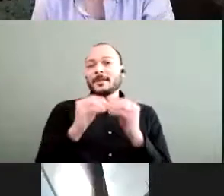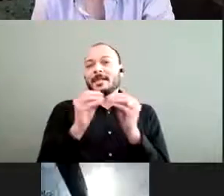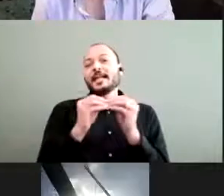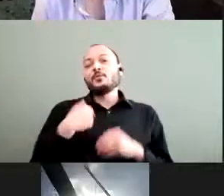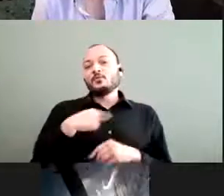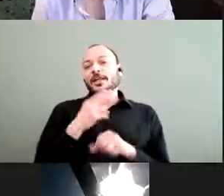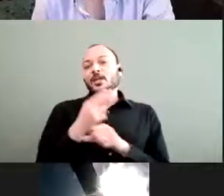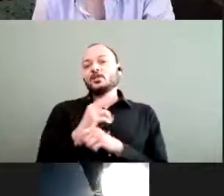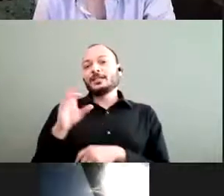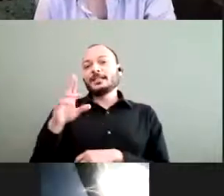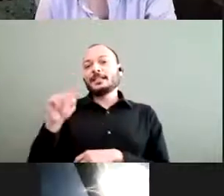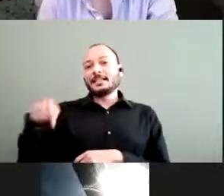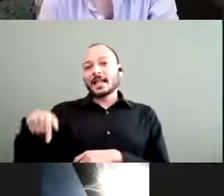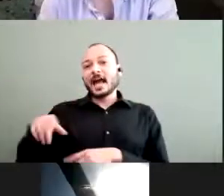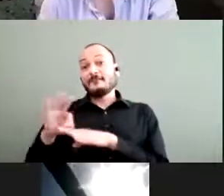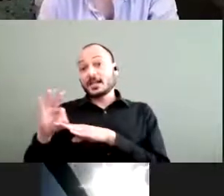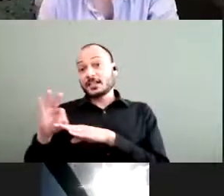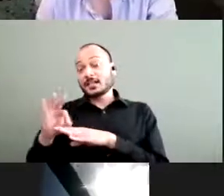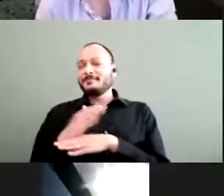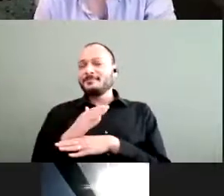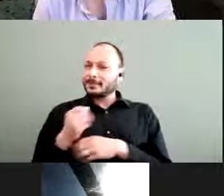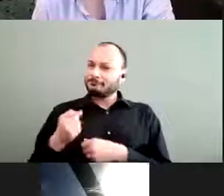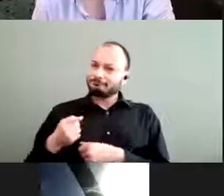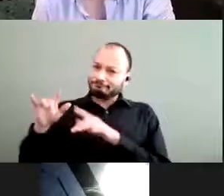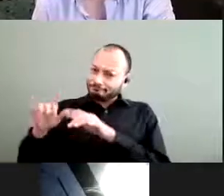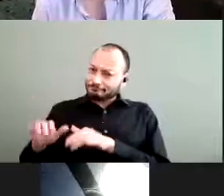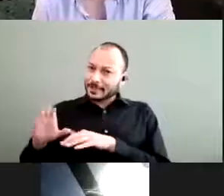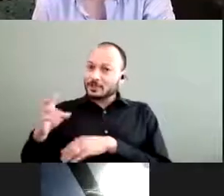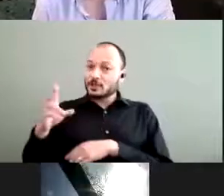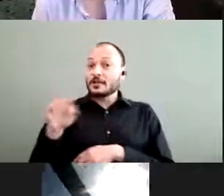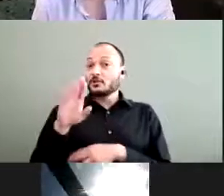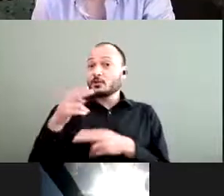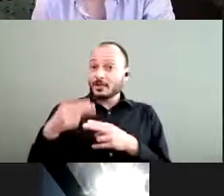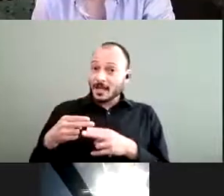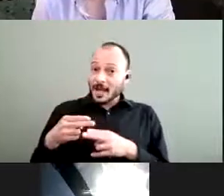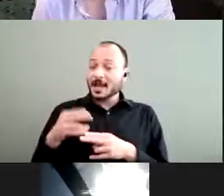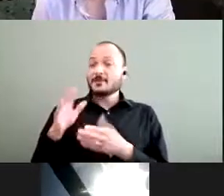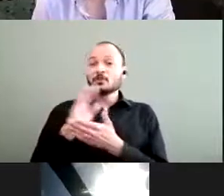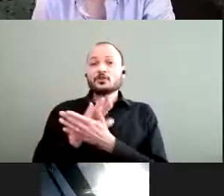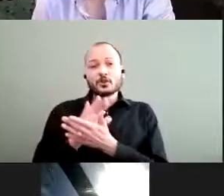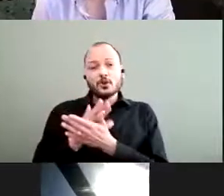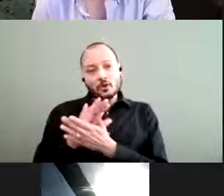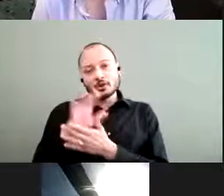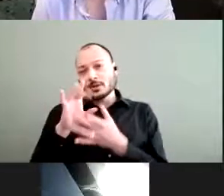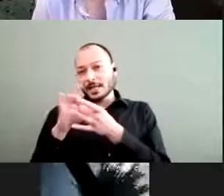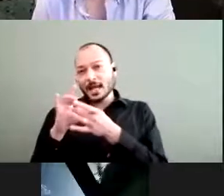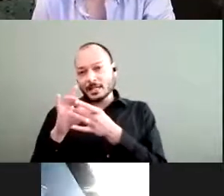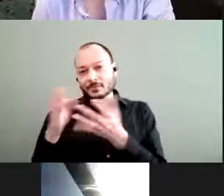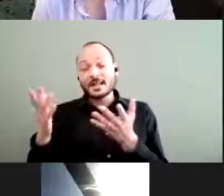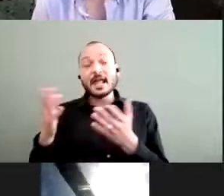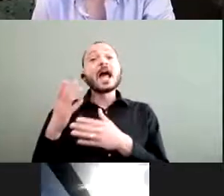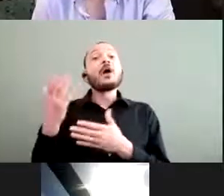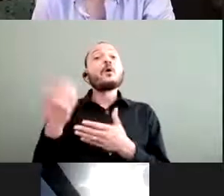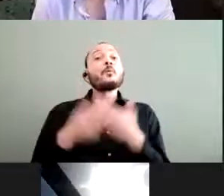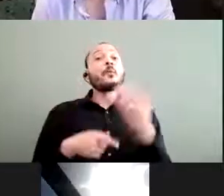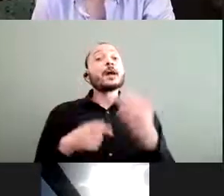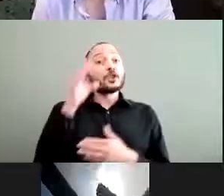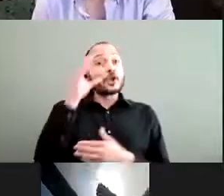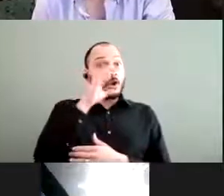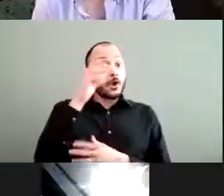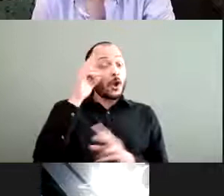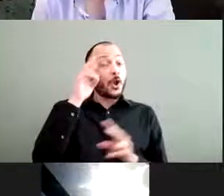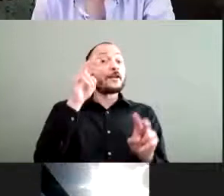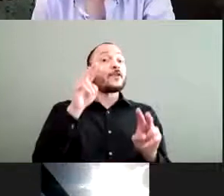chat function. So please share in the chat your name, the schools you're connected with, and what you're looking forward to about